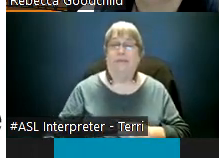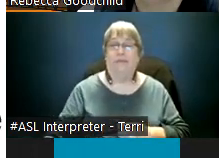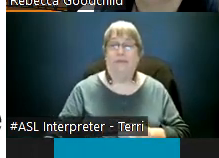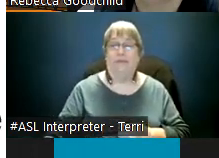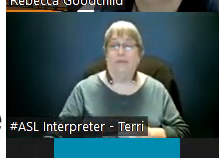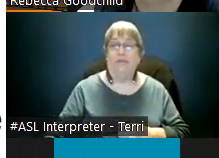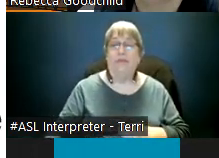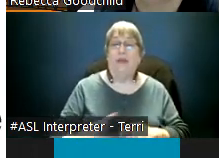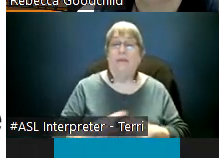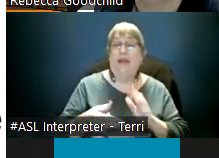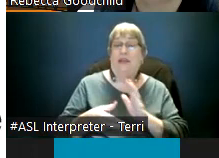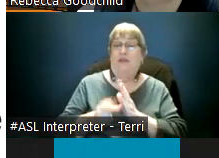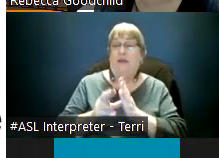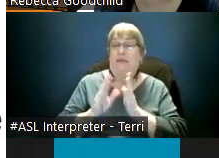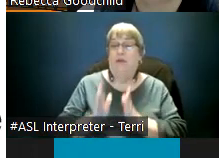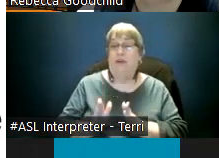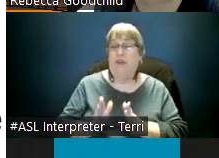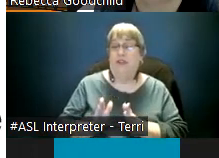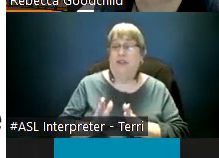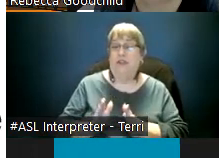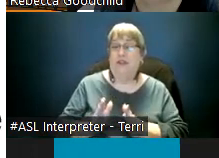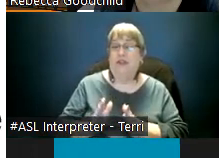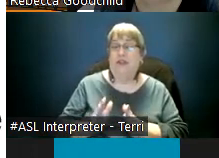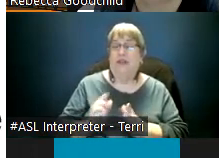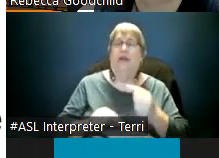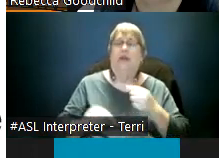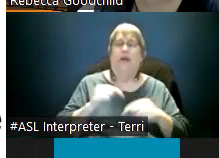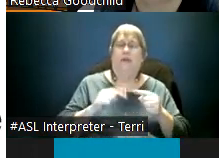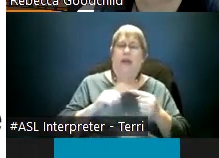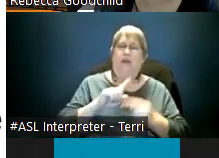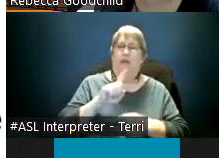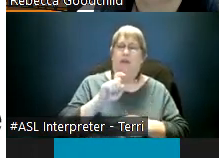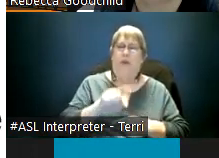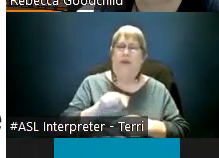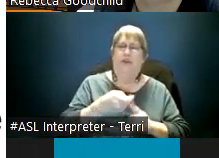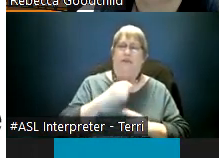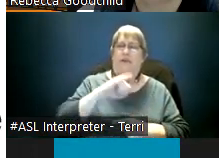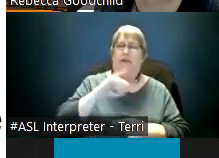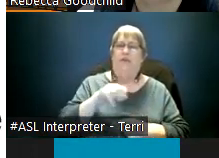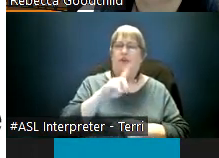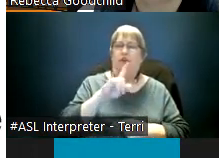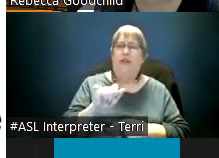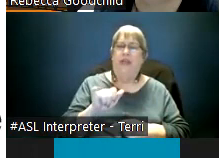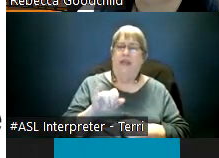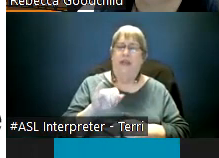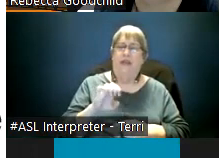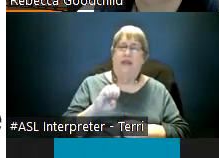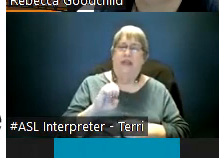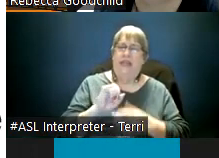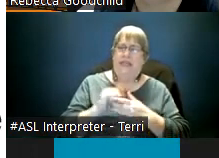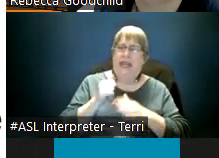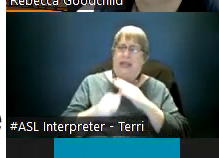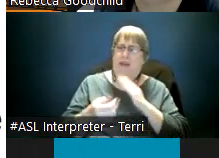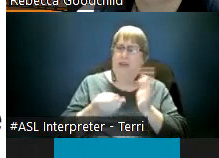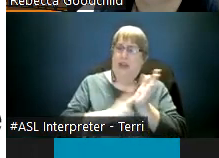but the reviewers, but my going back to Julie's question is that currently under the contract, it is